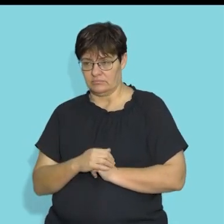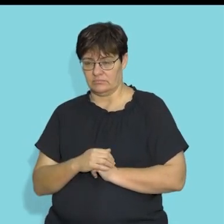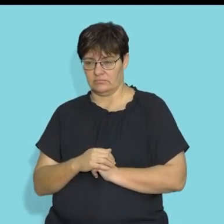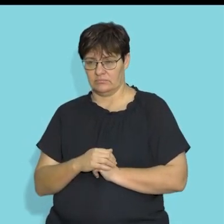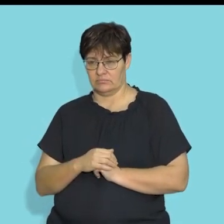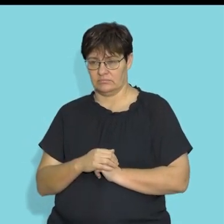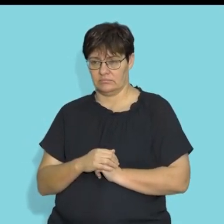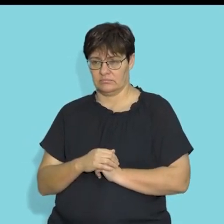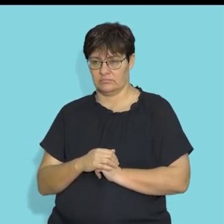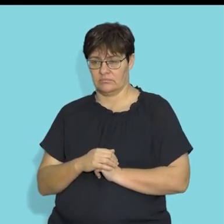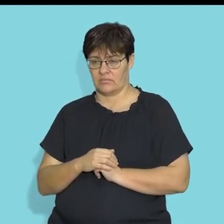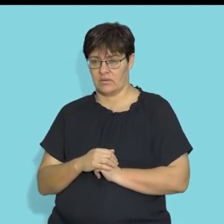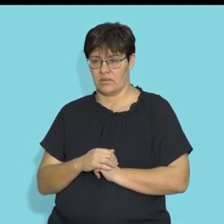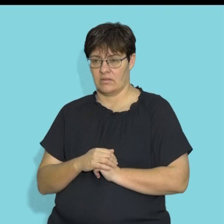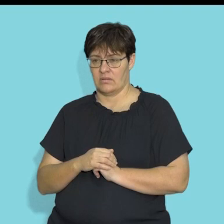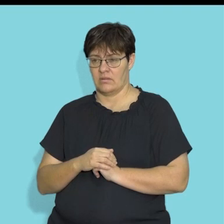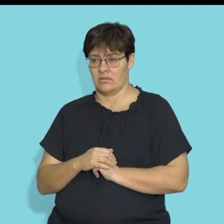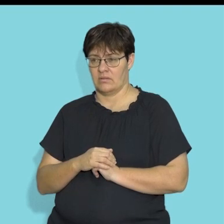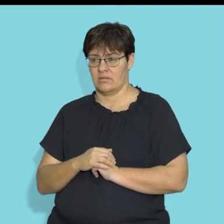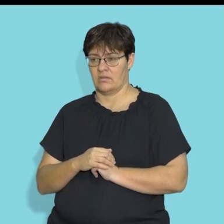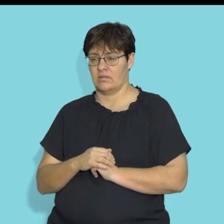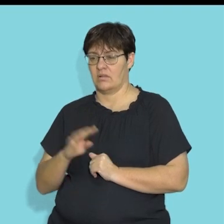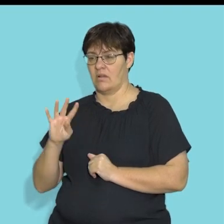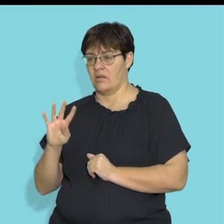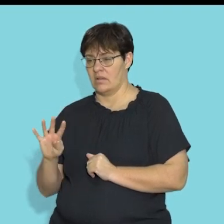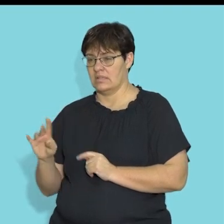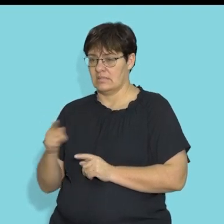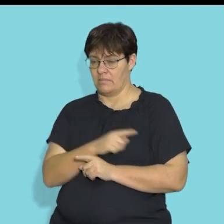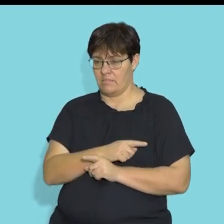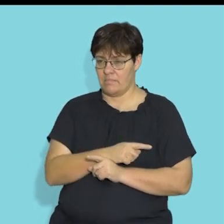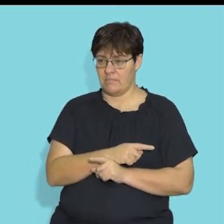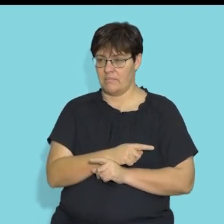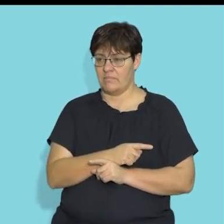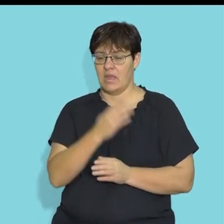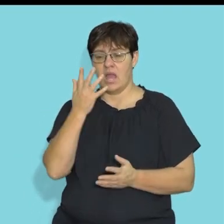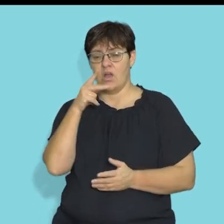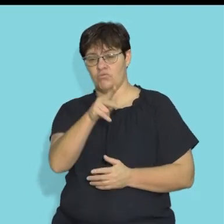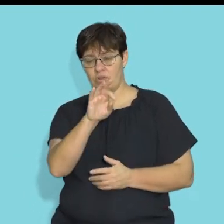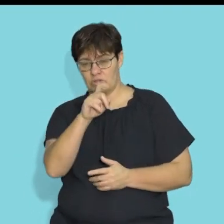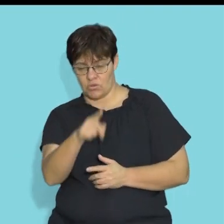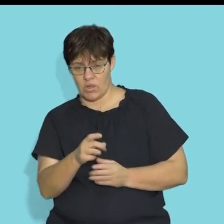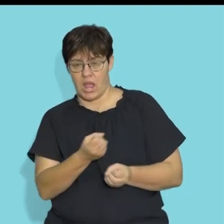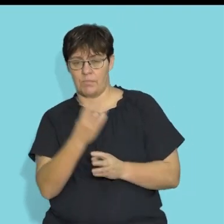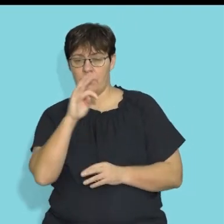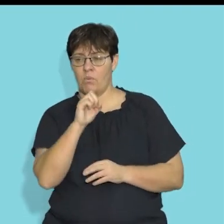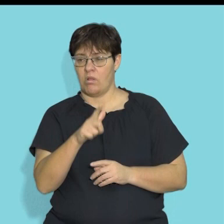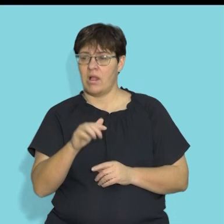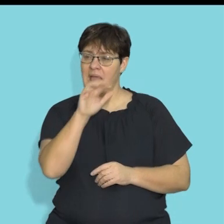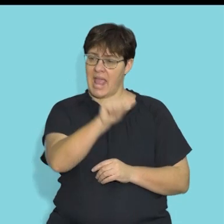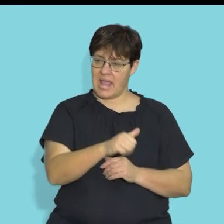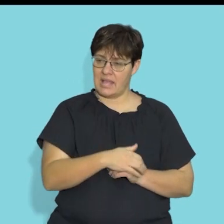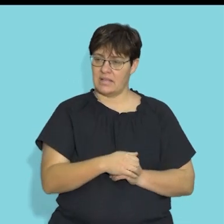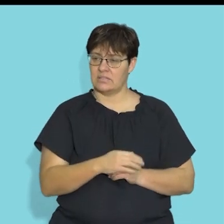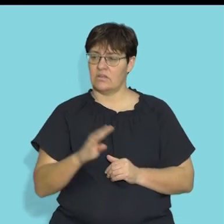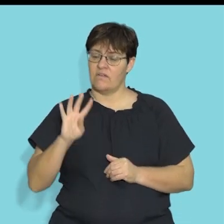4 of my B. We can go work out in ratio how many moles of A must